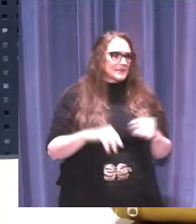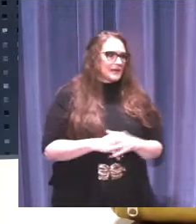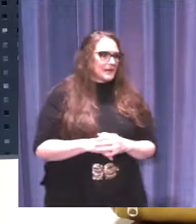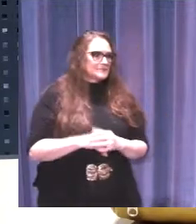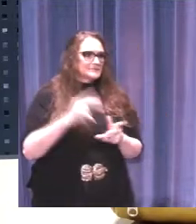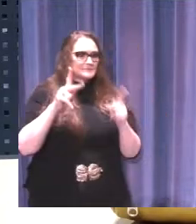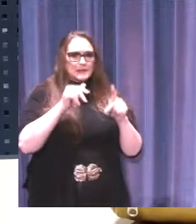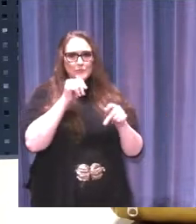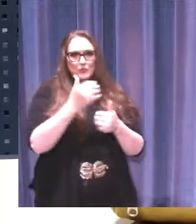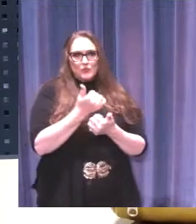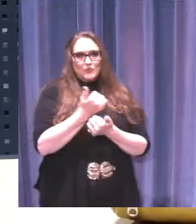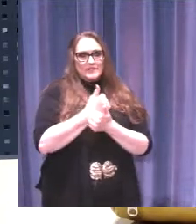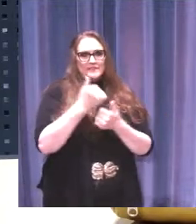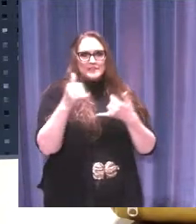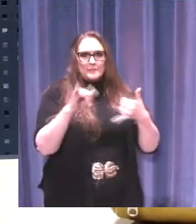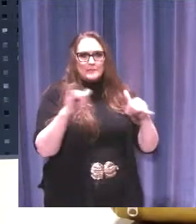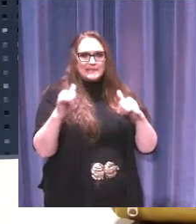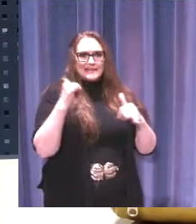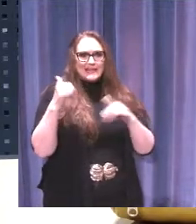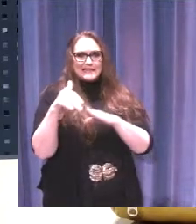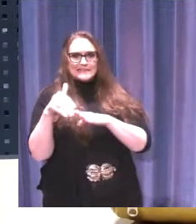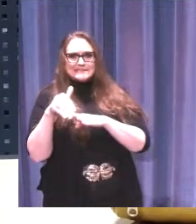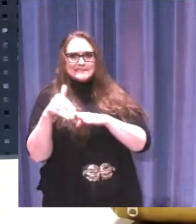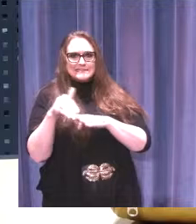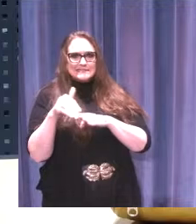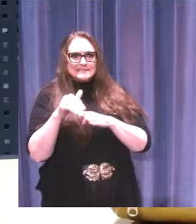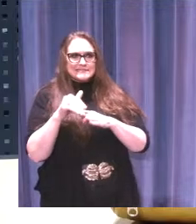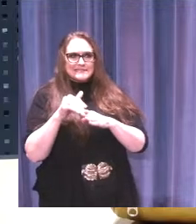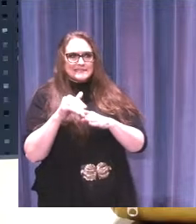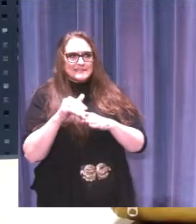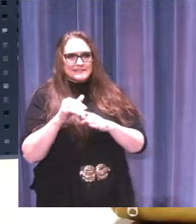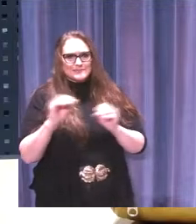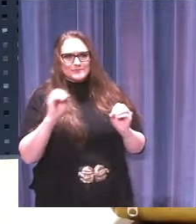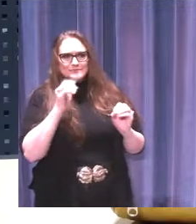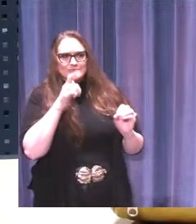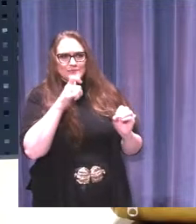people who love to play on the edge, wanting to be there.